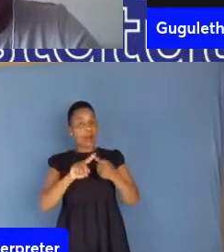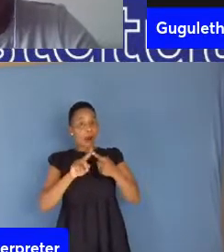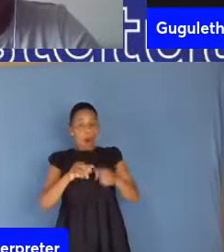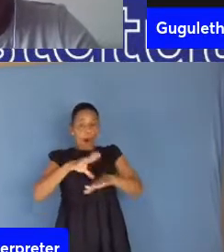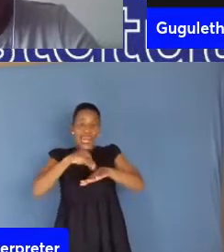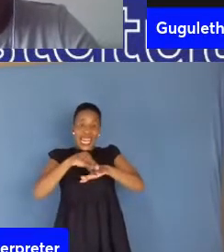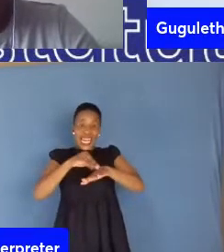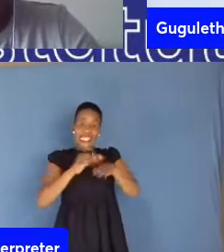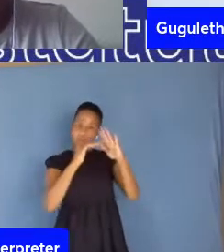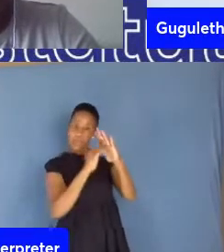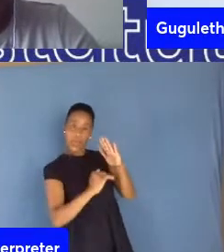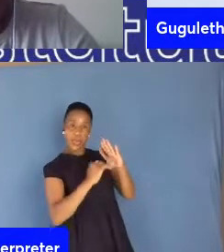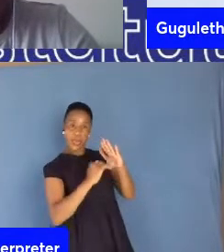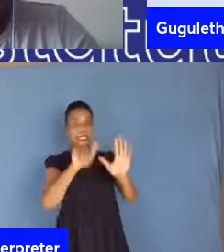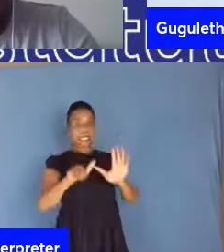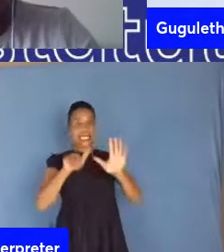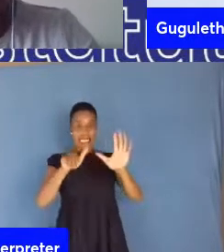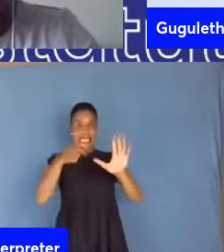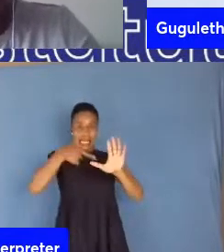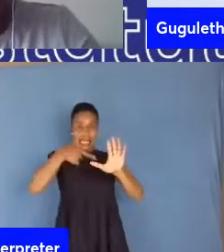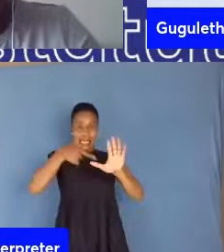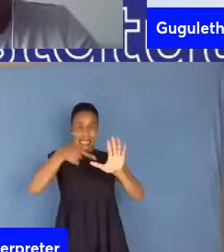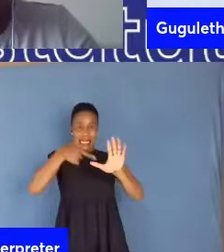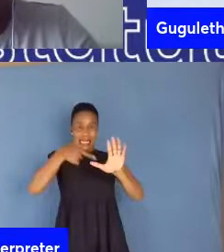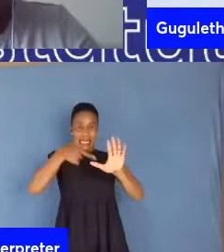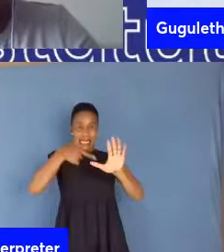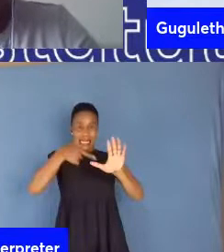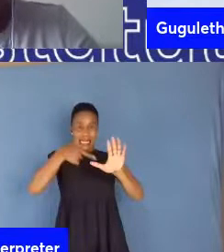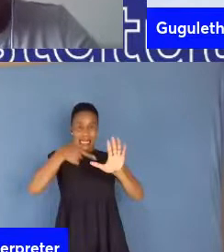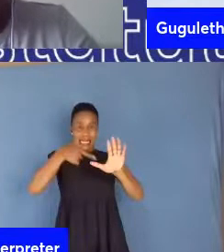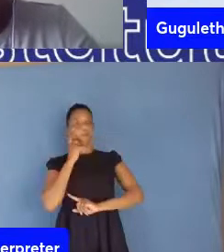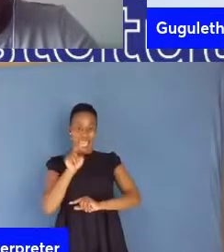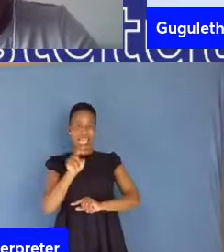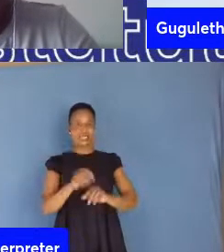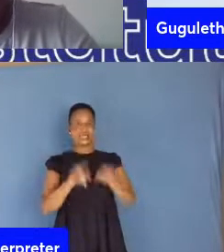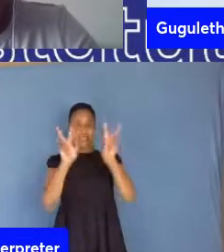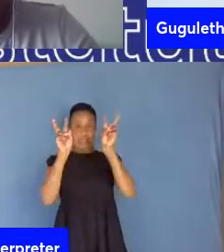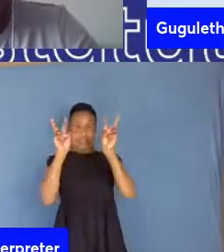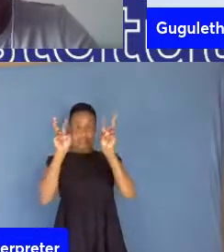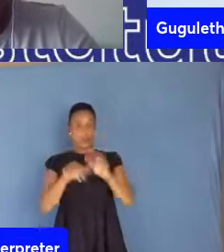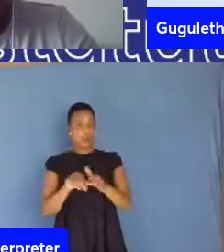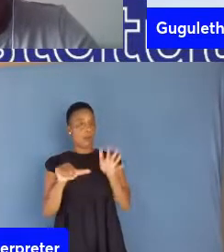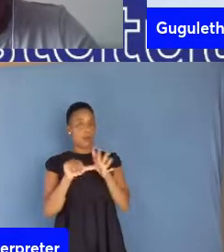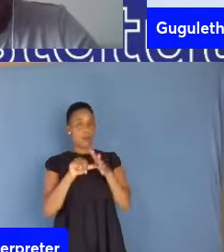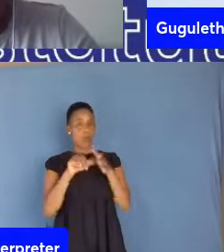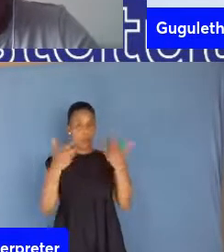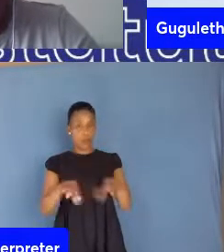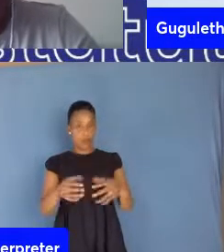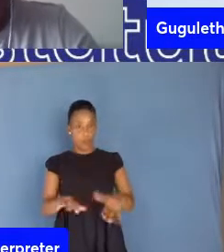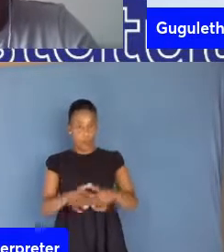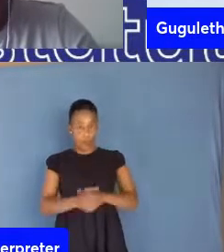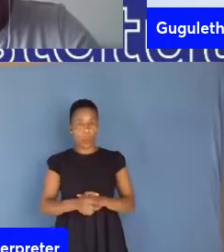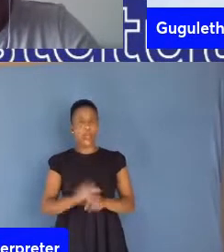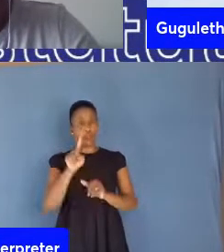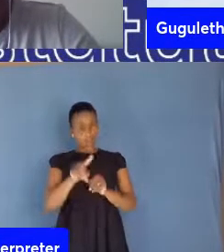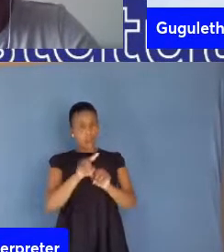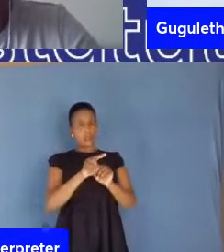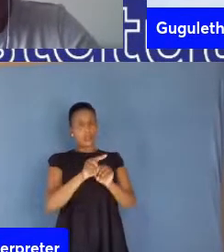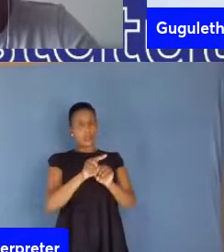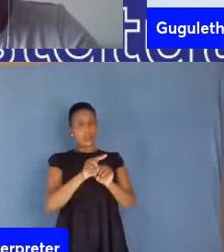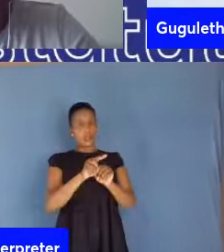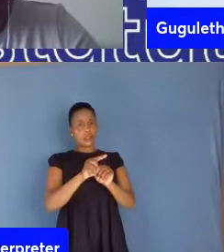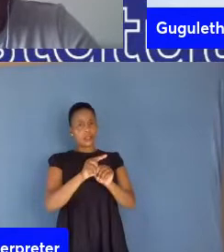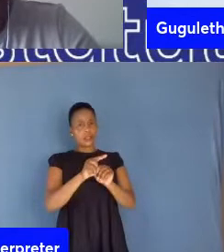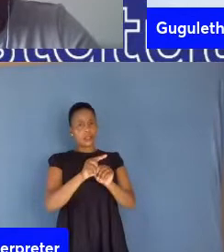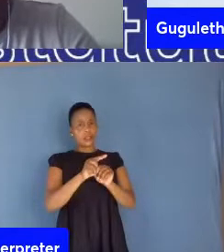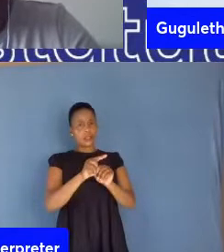general reporting, it places on a spotlight on the pregnant teenagers, and